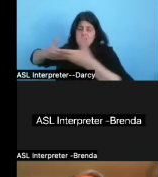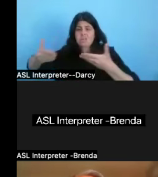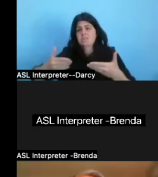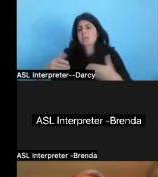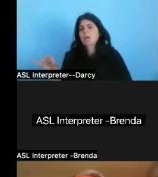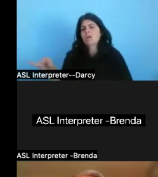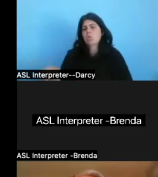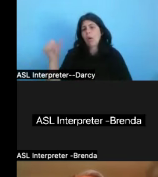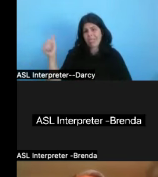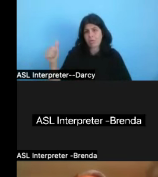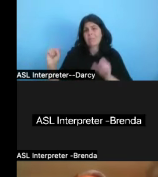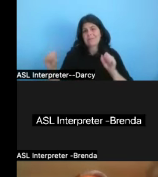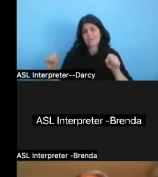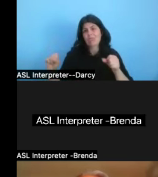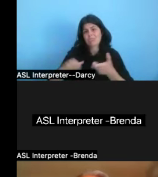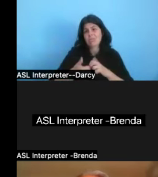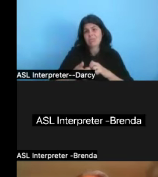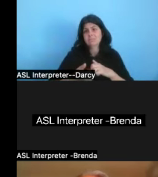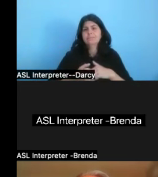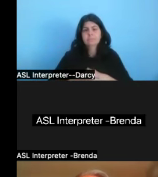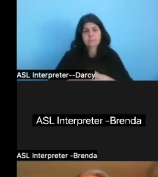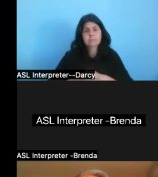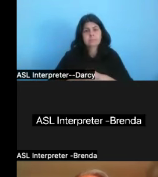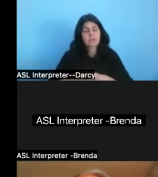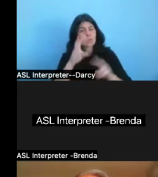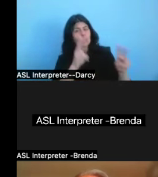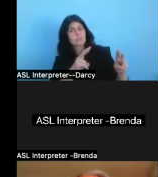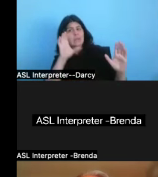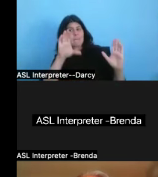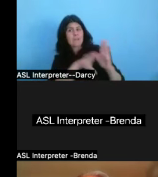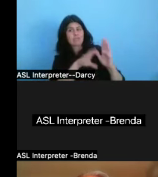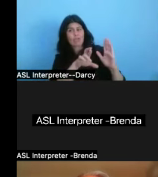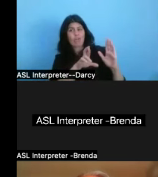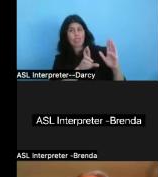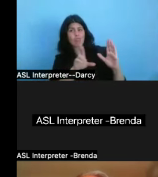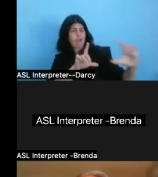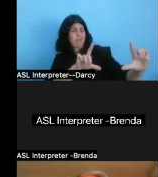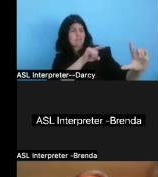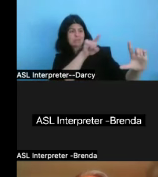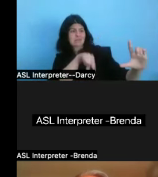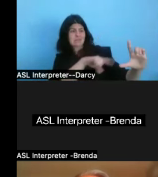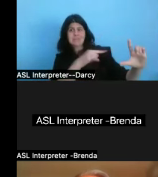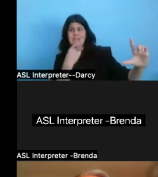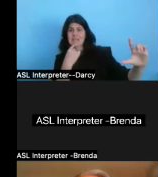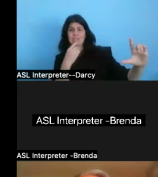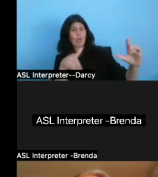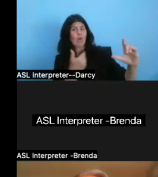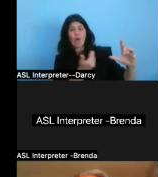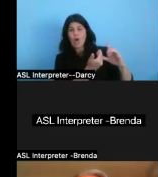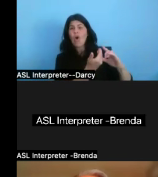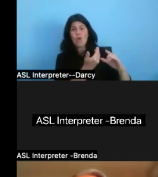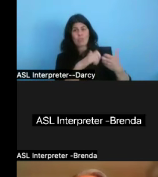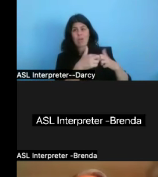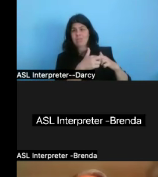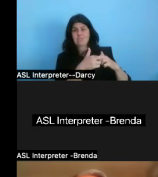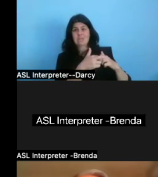other potential issues. The photo on the right shows how all of these are combined in one single